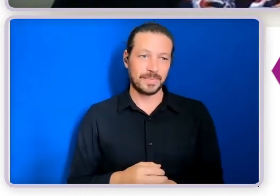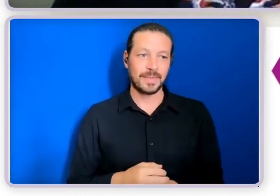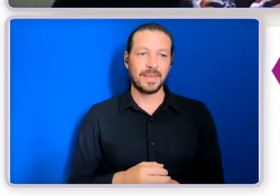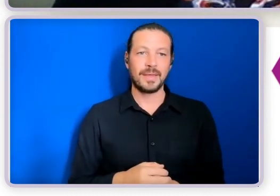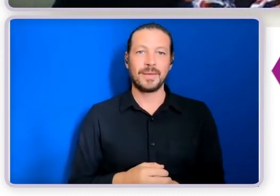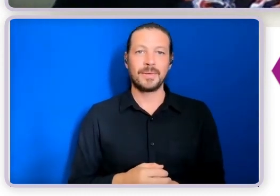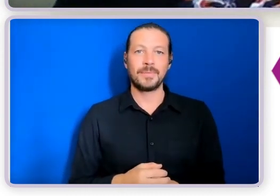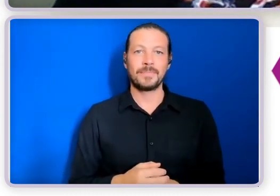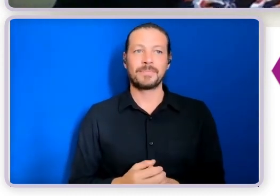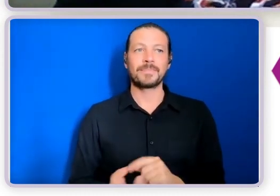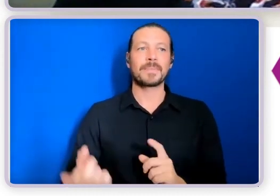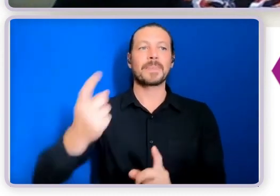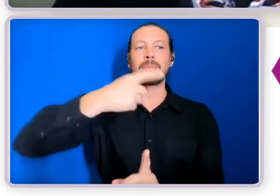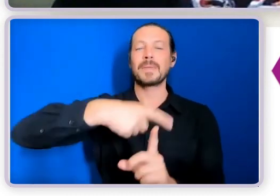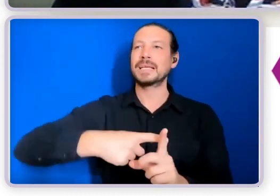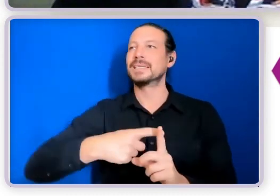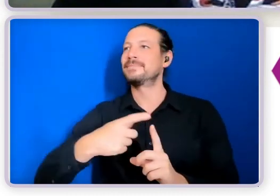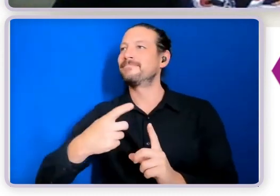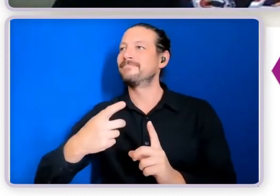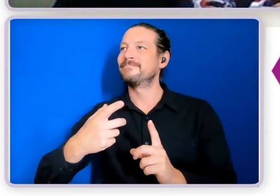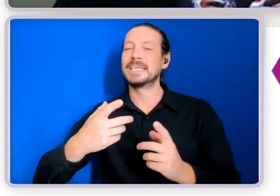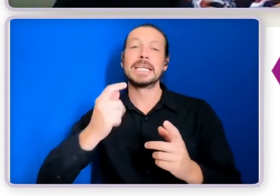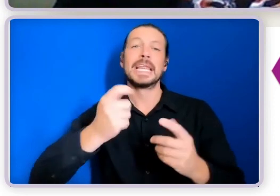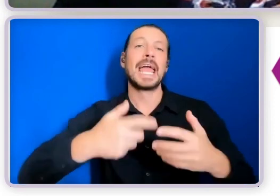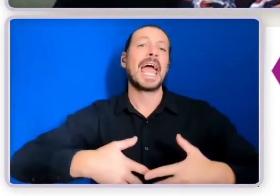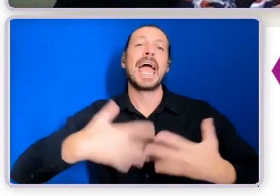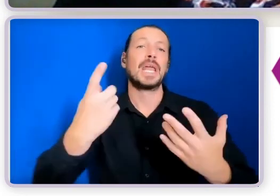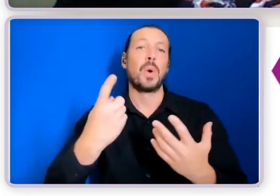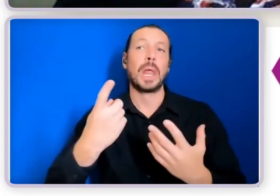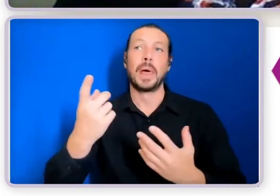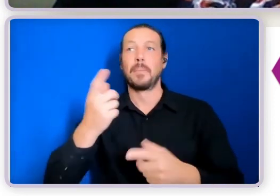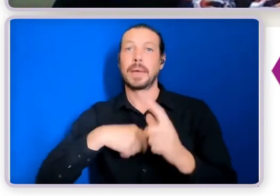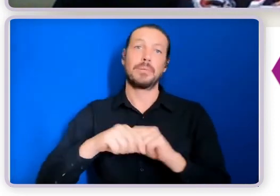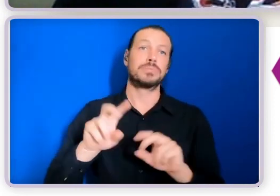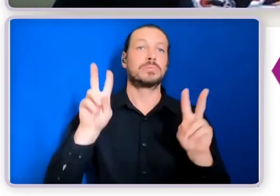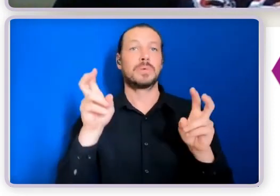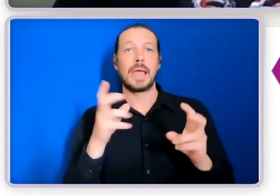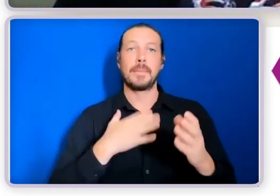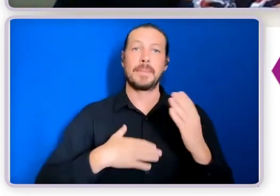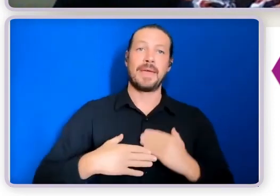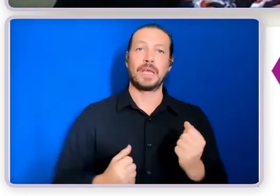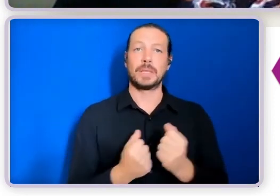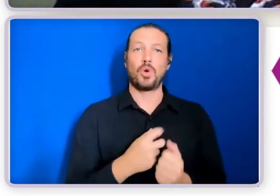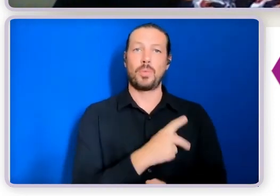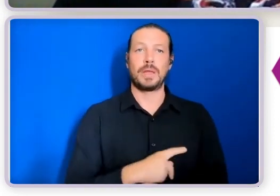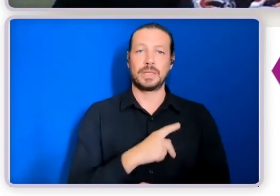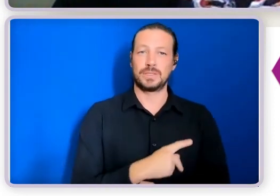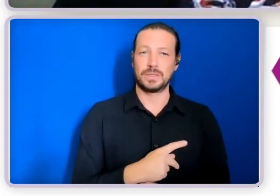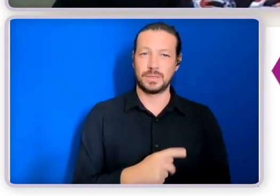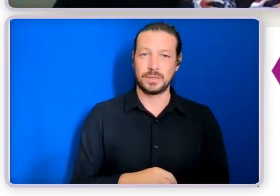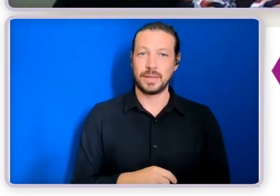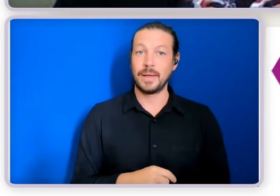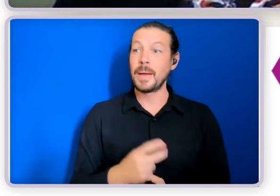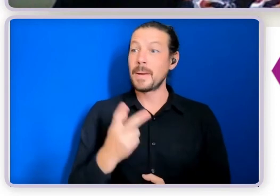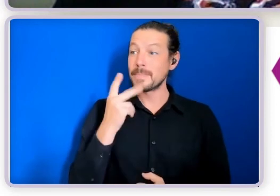slight exaggeration, but to be a behaviour support practitioner. As I said before, if that practitioner is